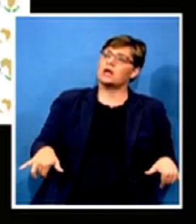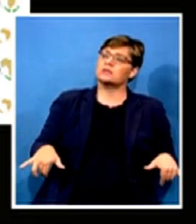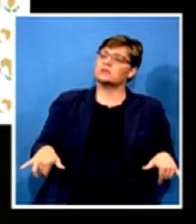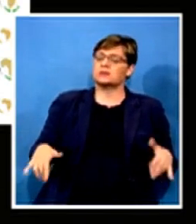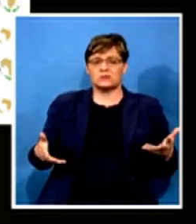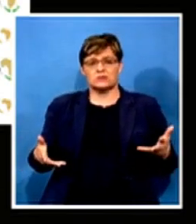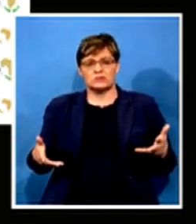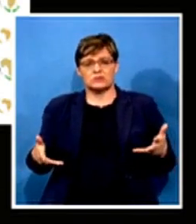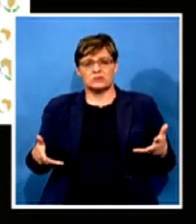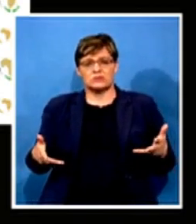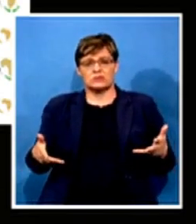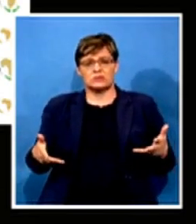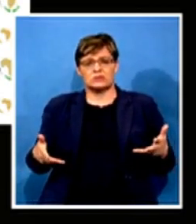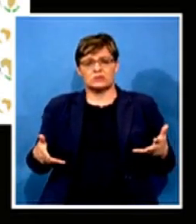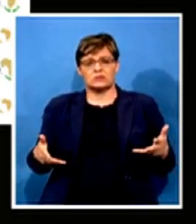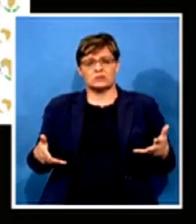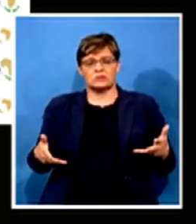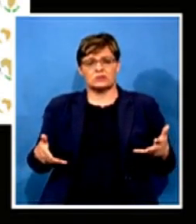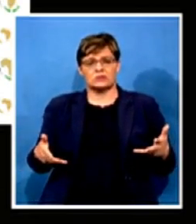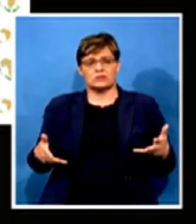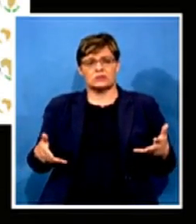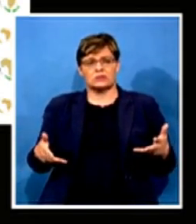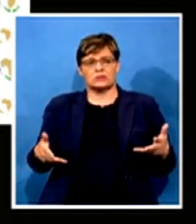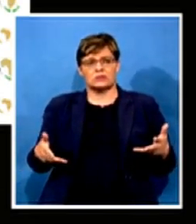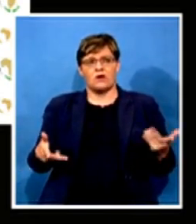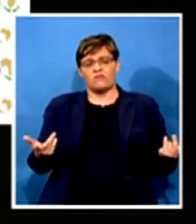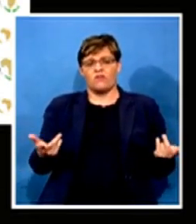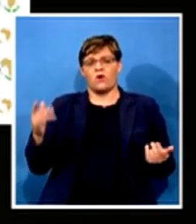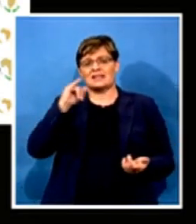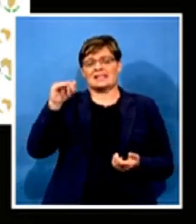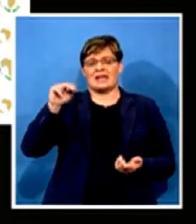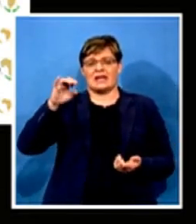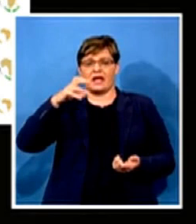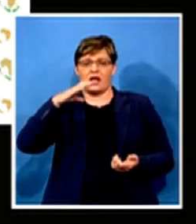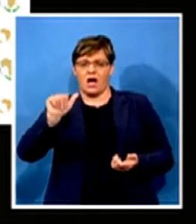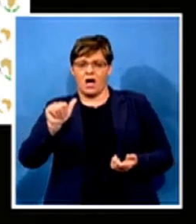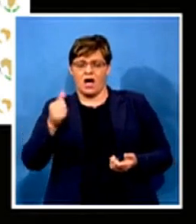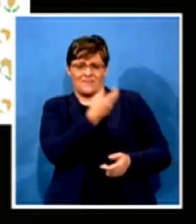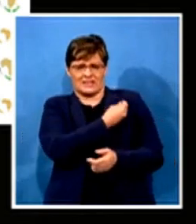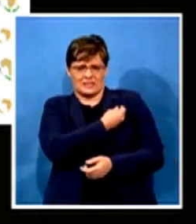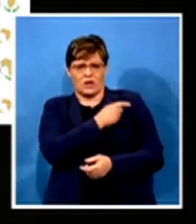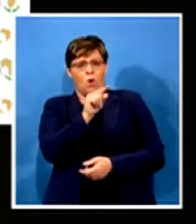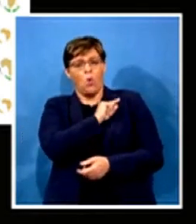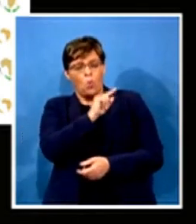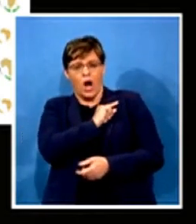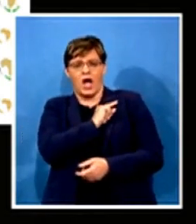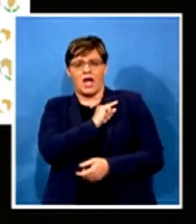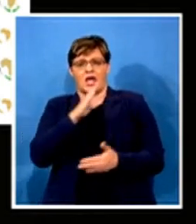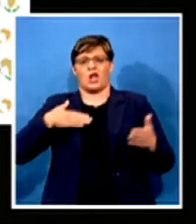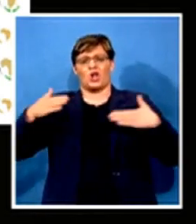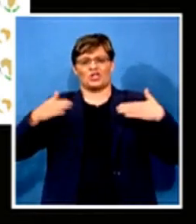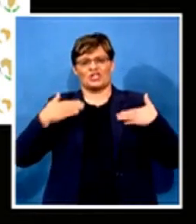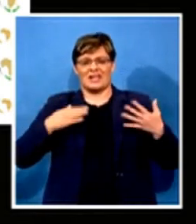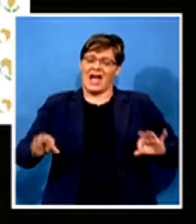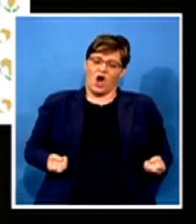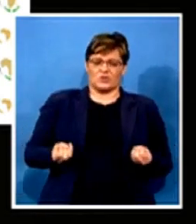example, the AstraZeneca vaccine, simply because of the logistics of delivering, not having